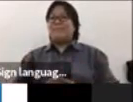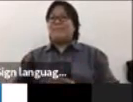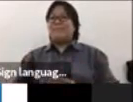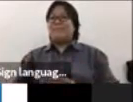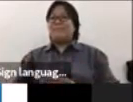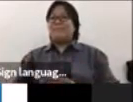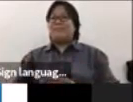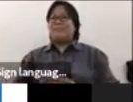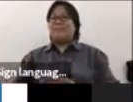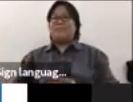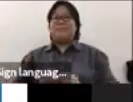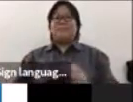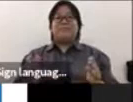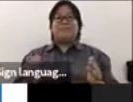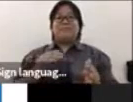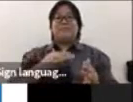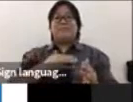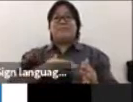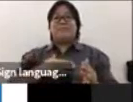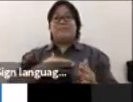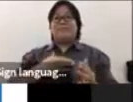Yeah, can you please unmute your mic?